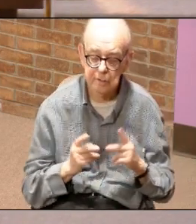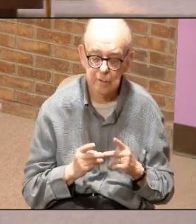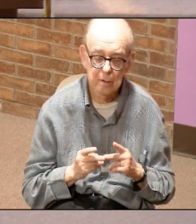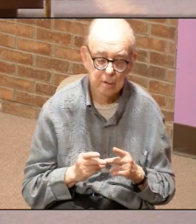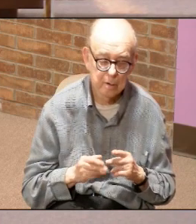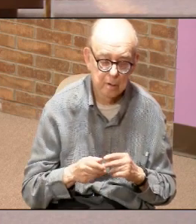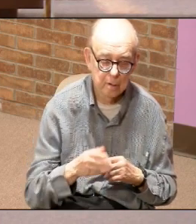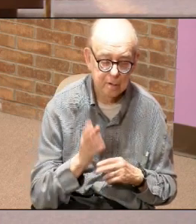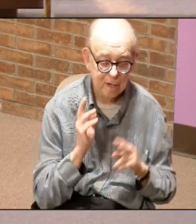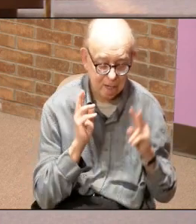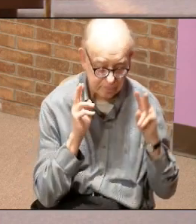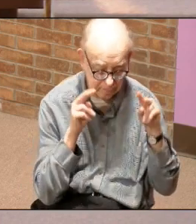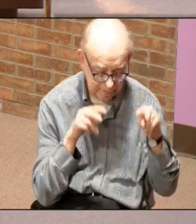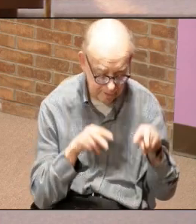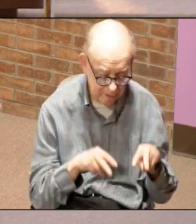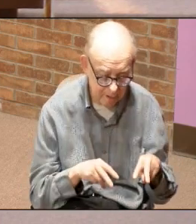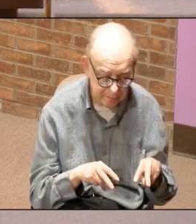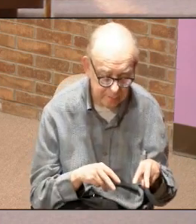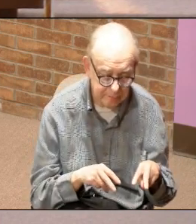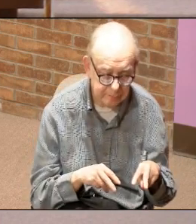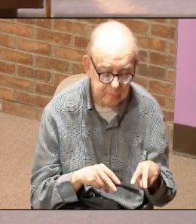Because he's looking down